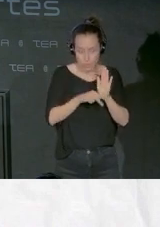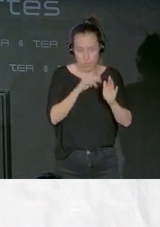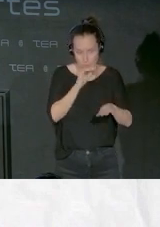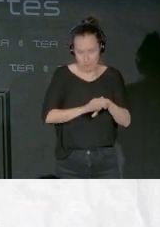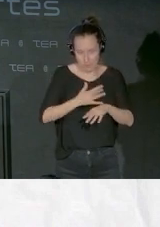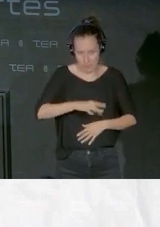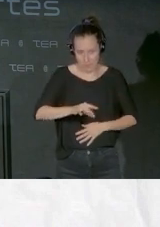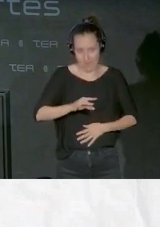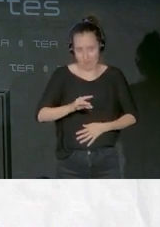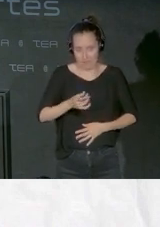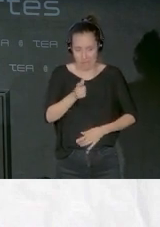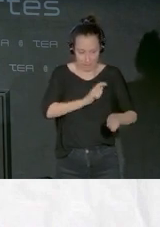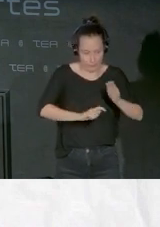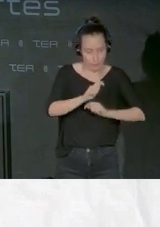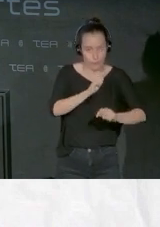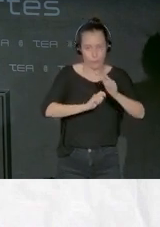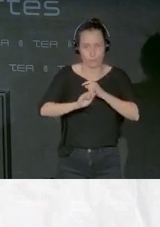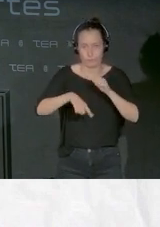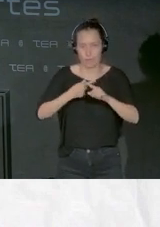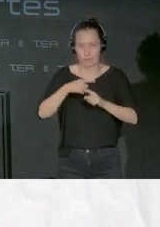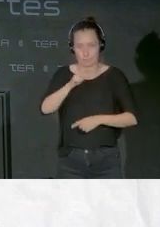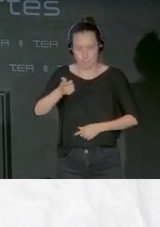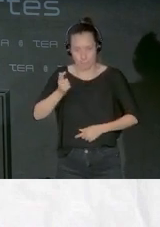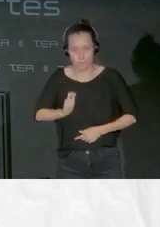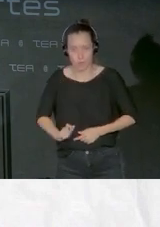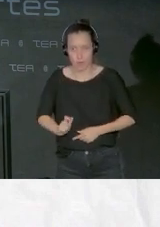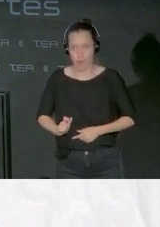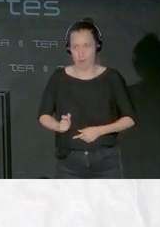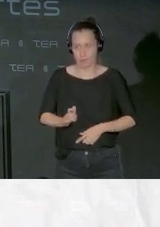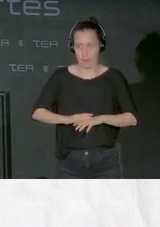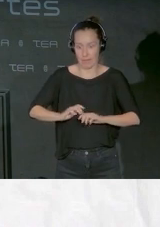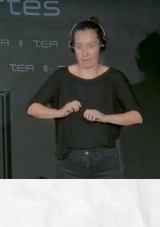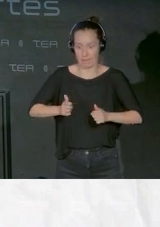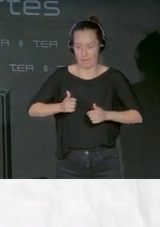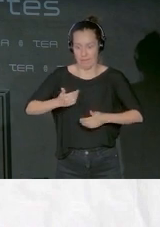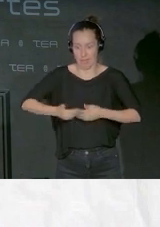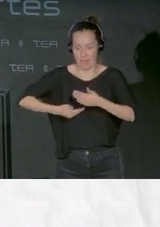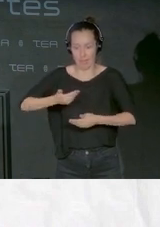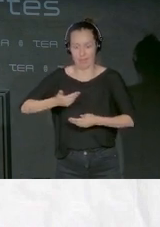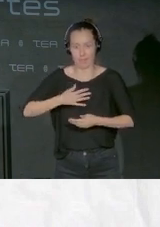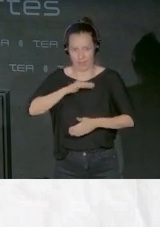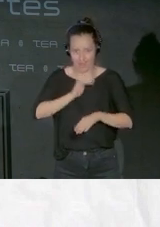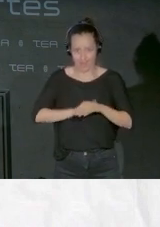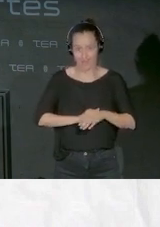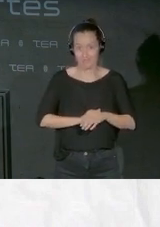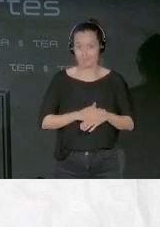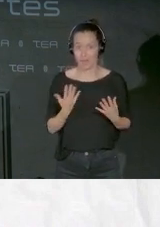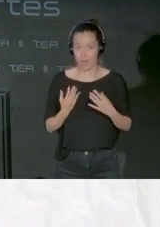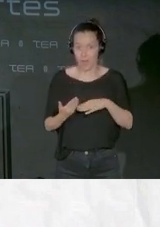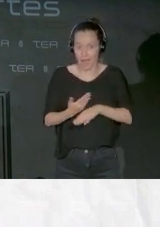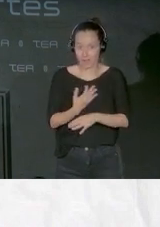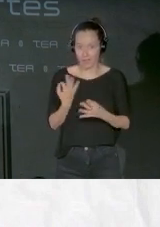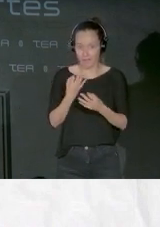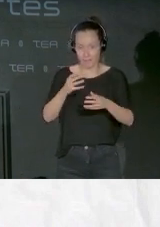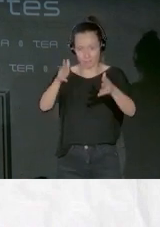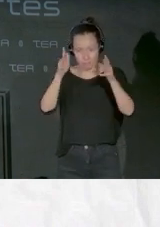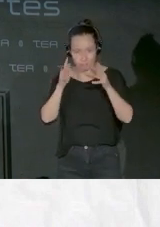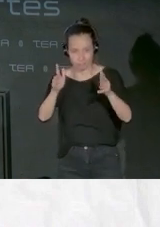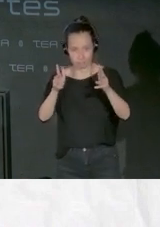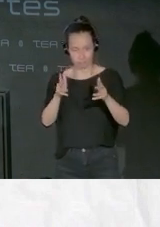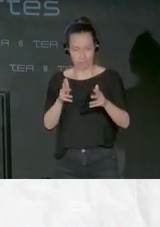already sort of doing that in some ways, but sort of having a bit of a more systematic approach and guidance on that could be really helpful. We are